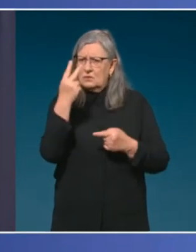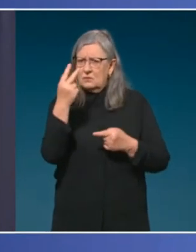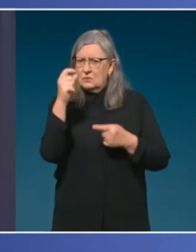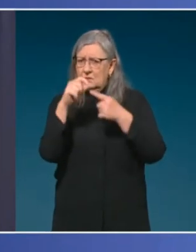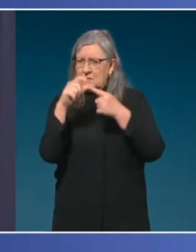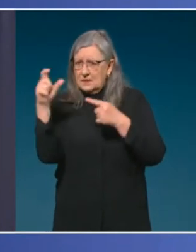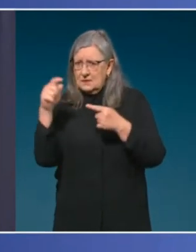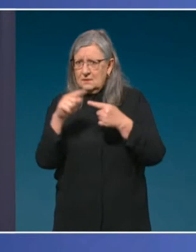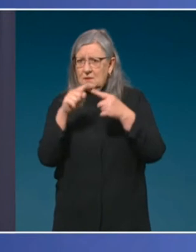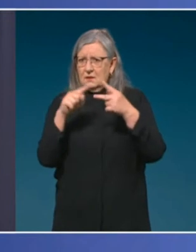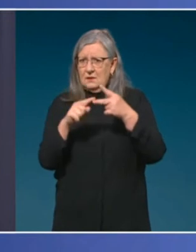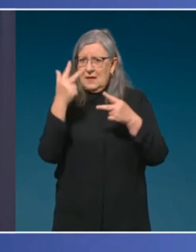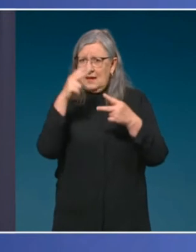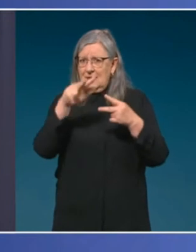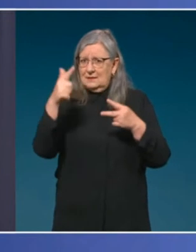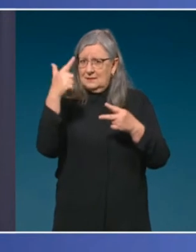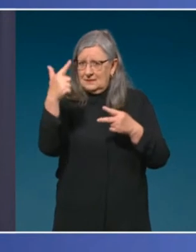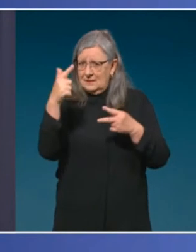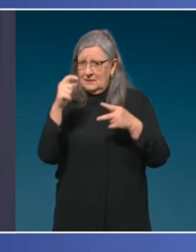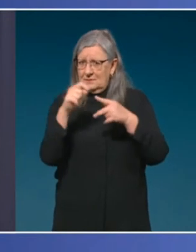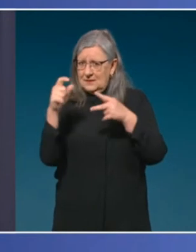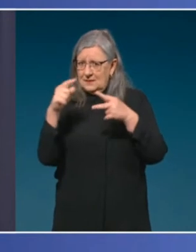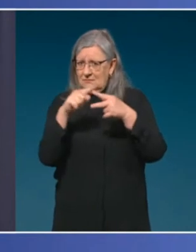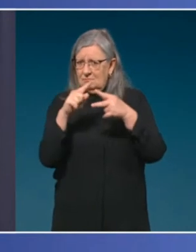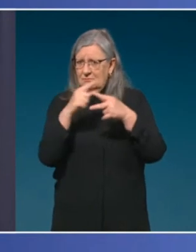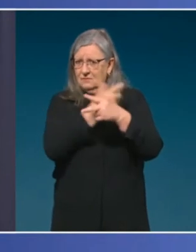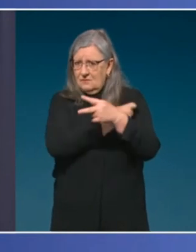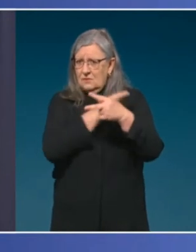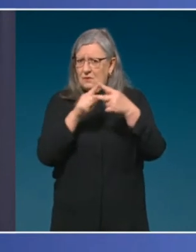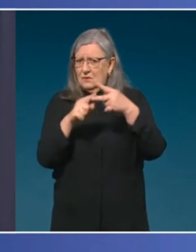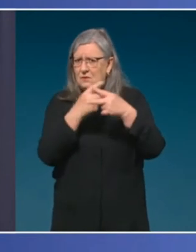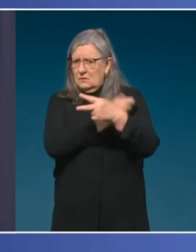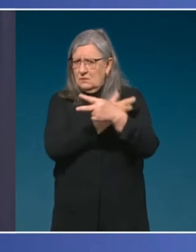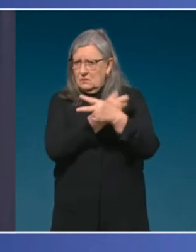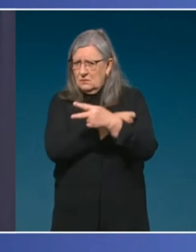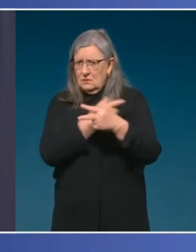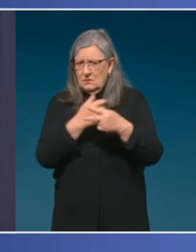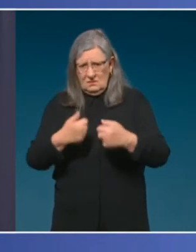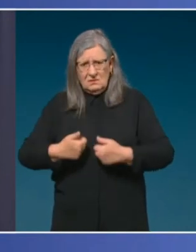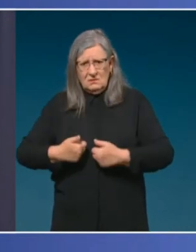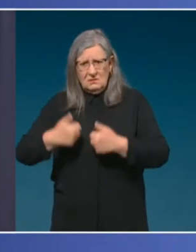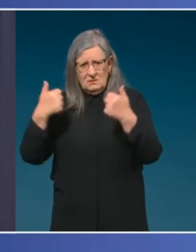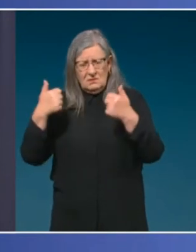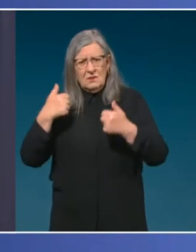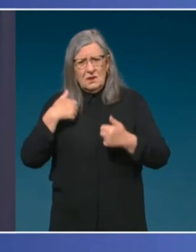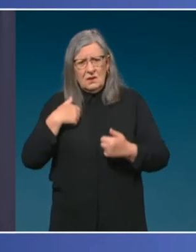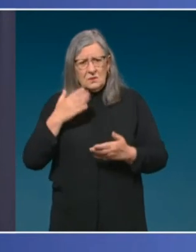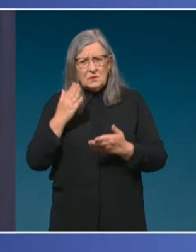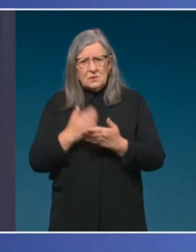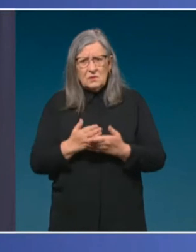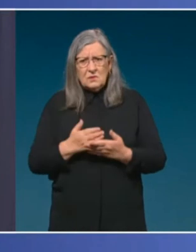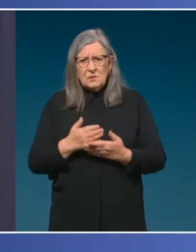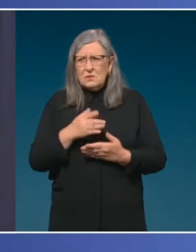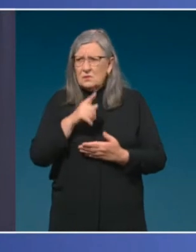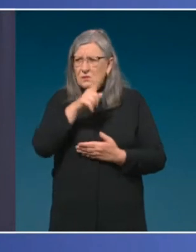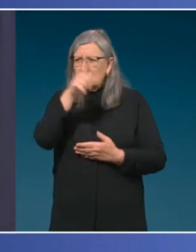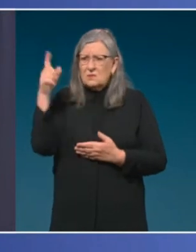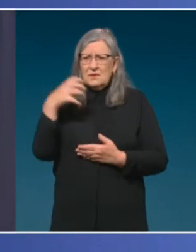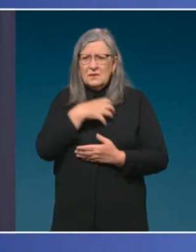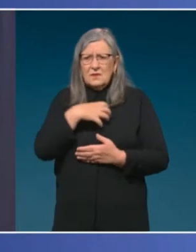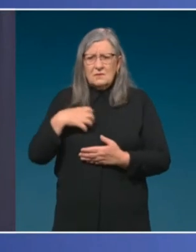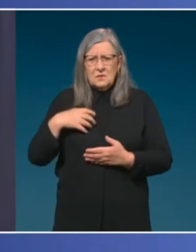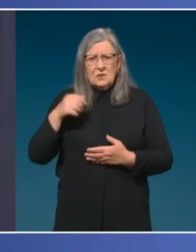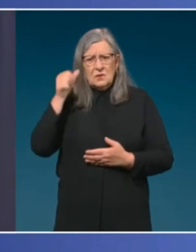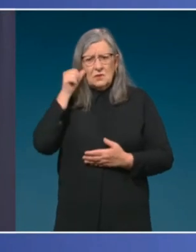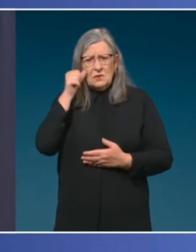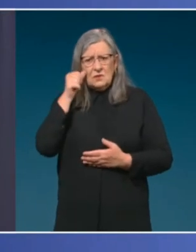will continue. The Commonwealth must have a view on when we should move from the third to the fourth phase of the plan. So the position